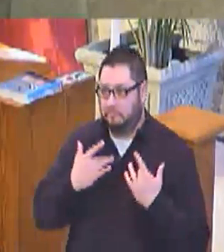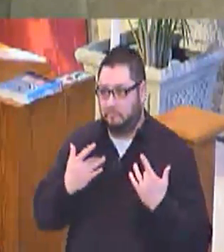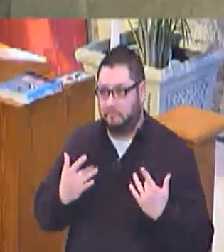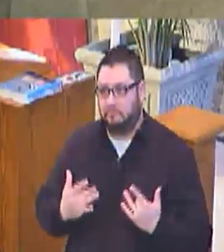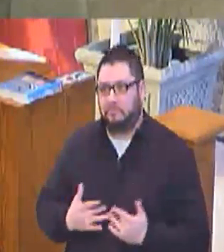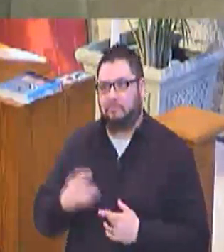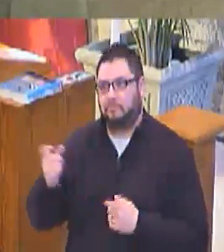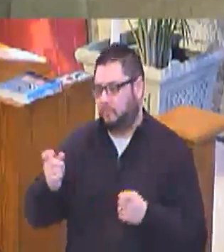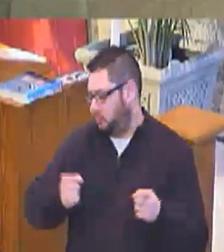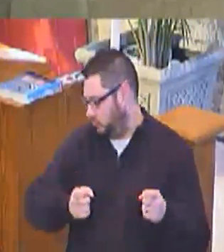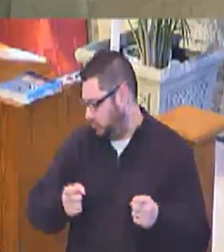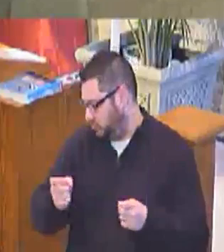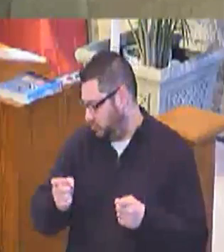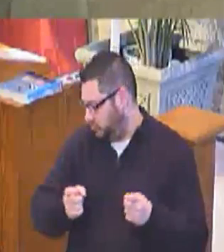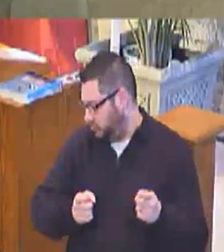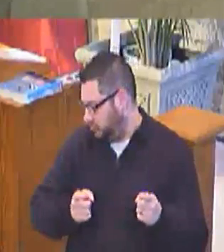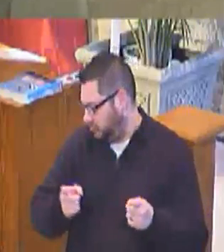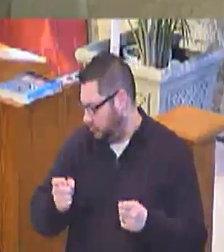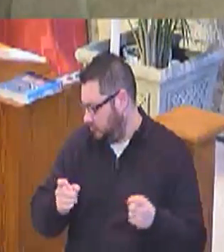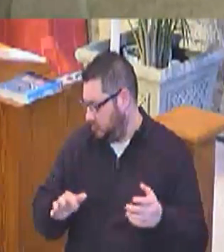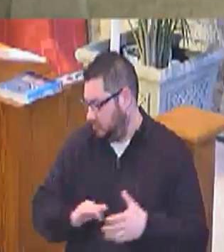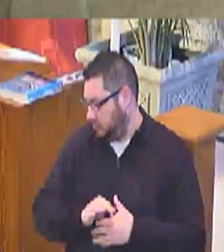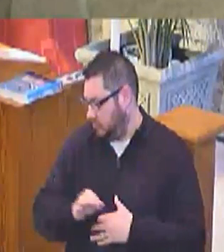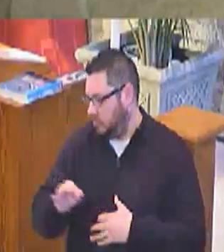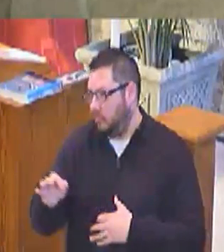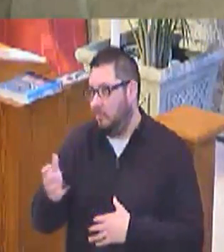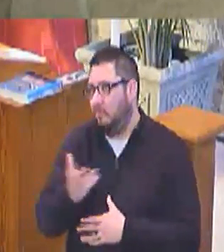Our hearts control.